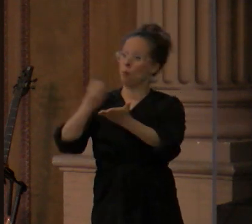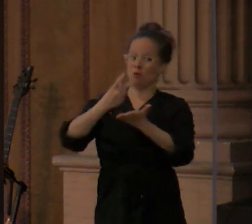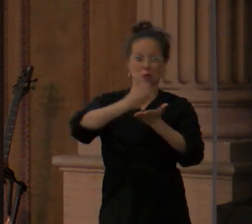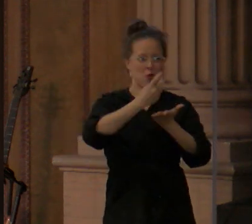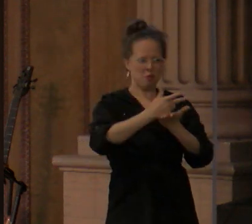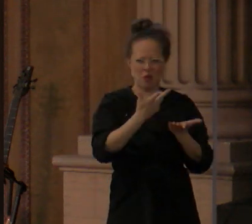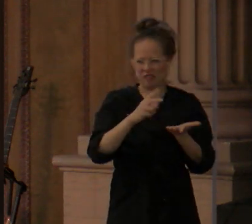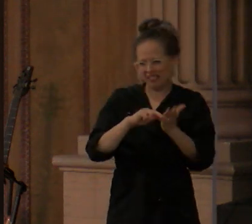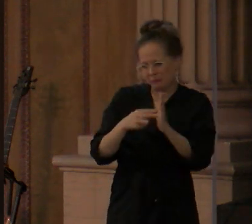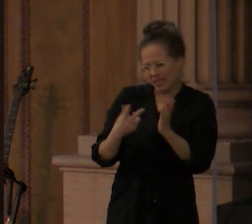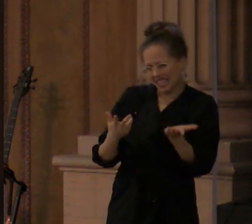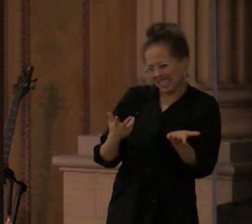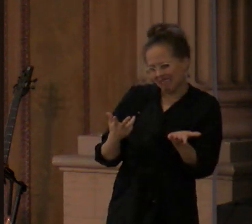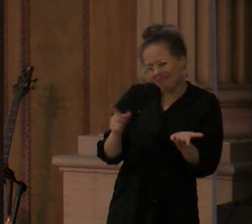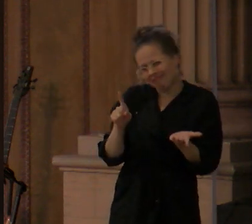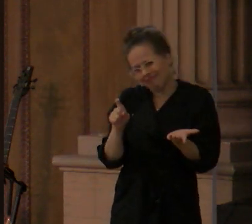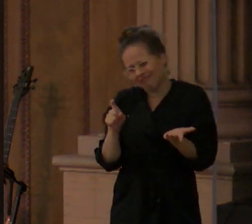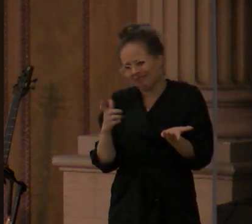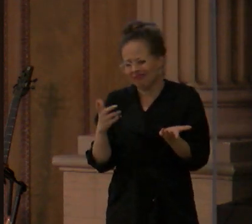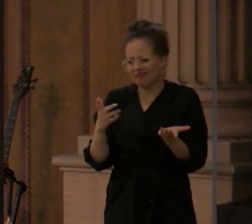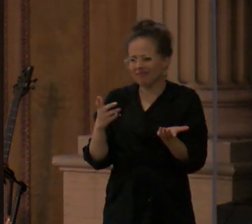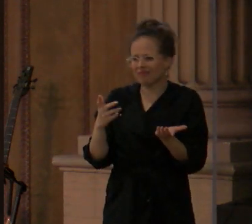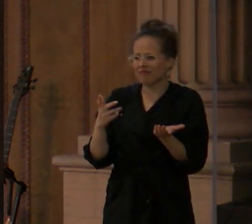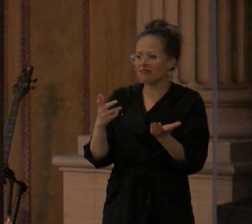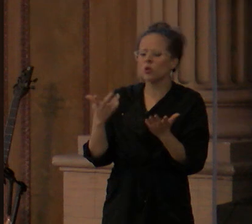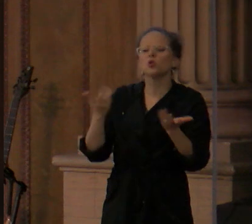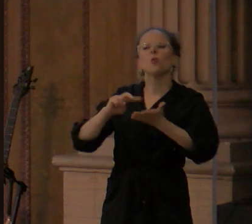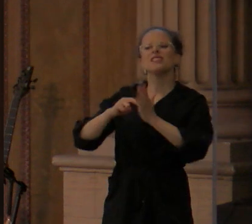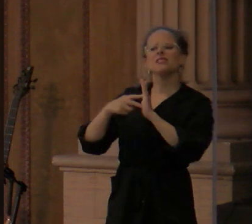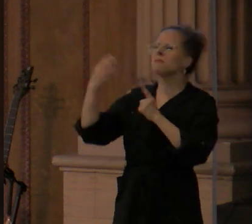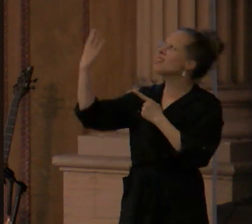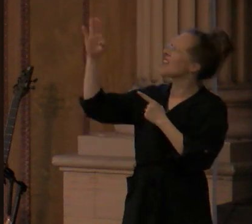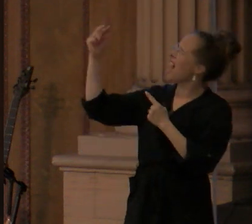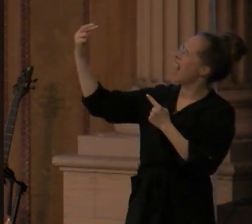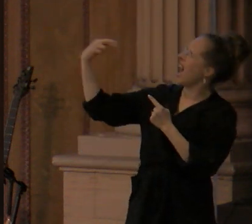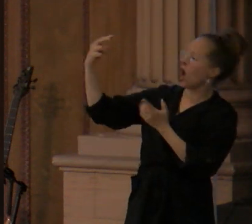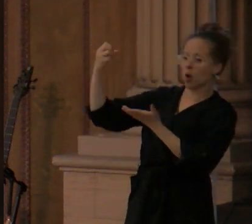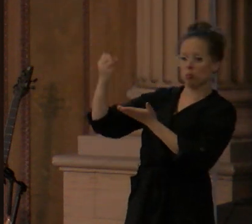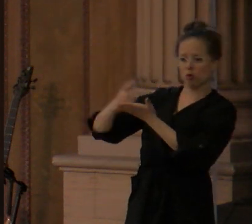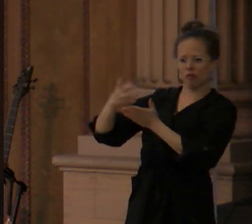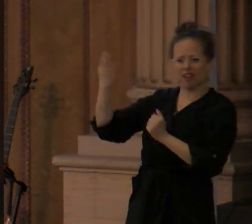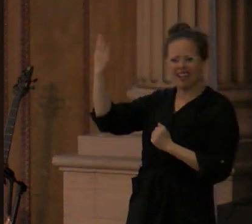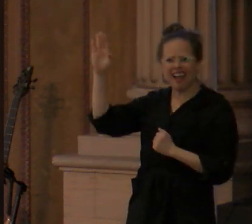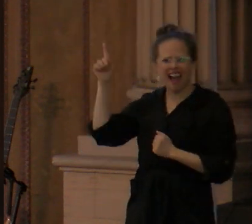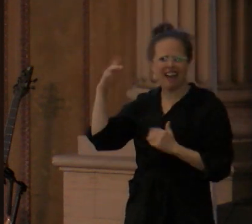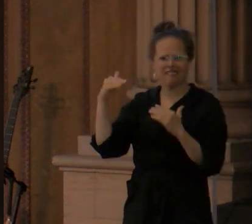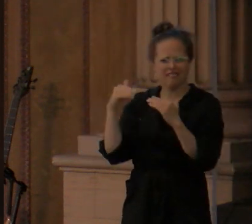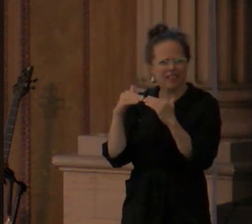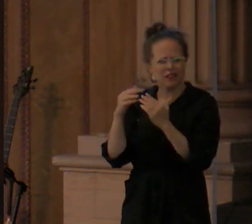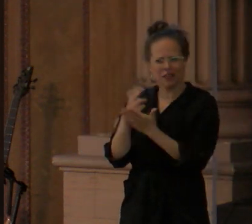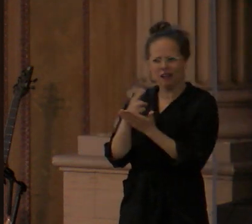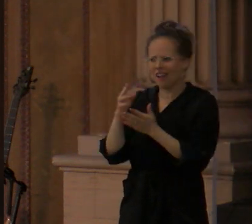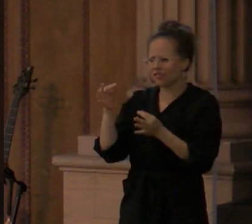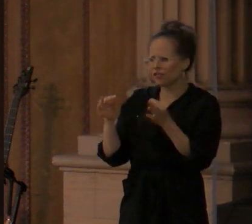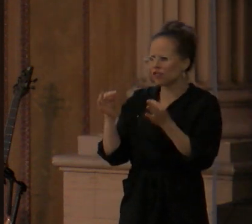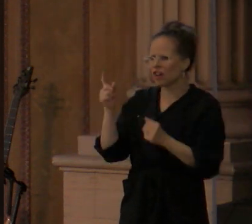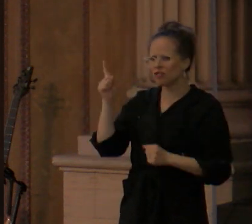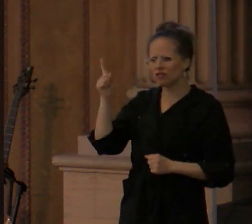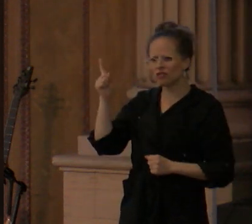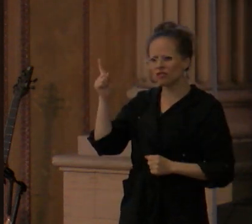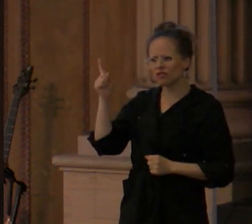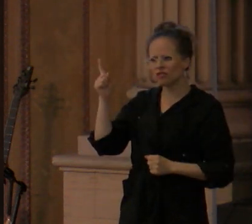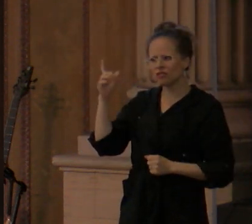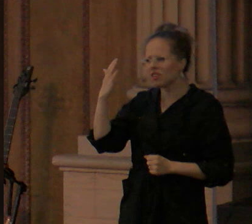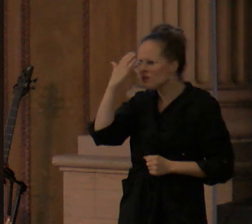So what would it be to have approval from God? God, who is the fair and honest judge, who